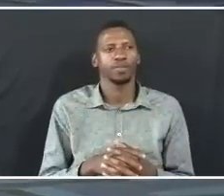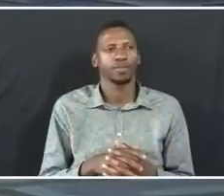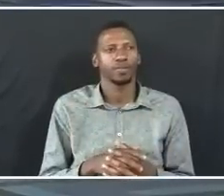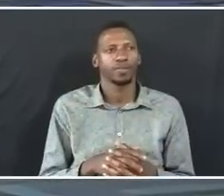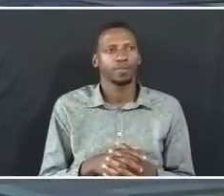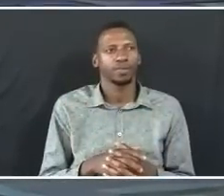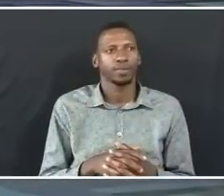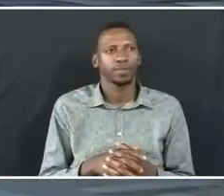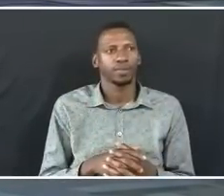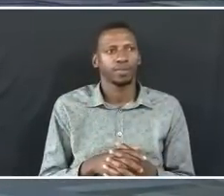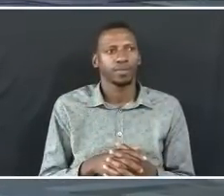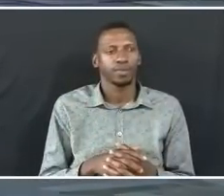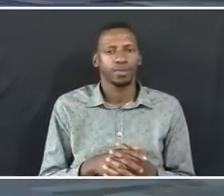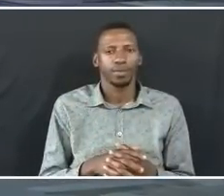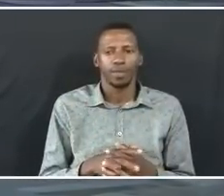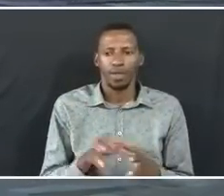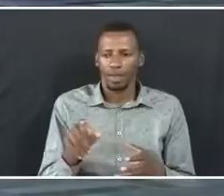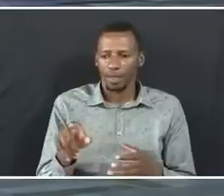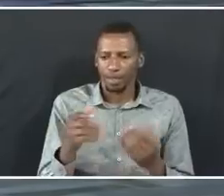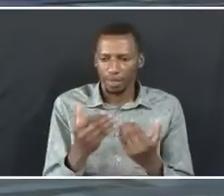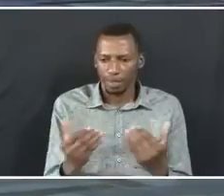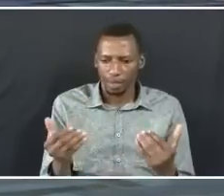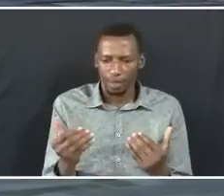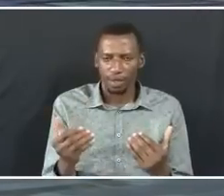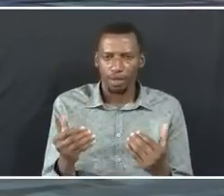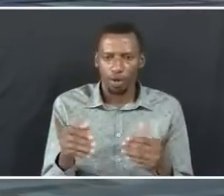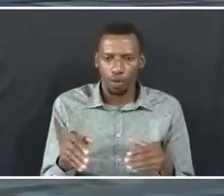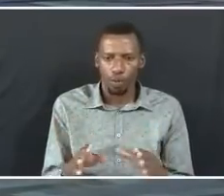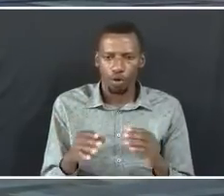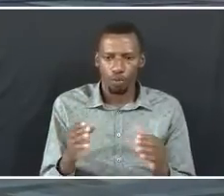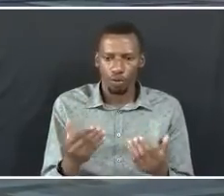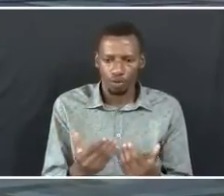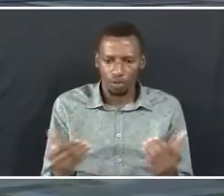They were raised bitter children.